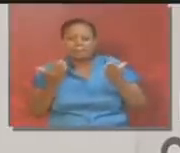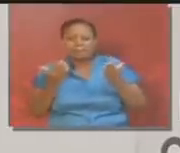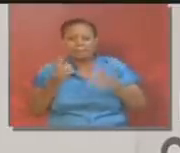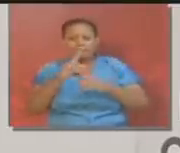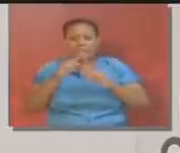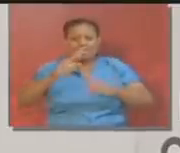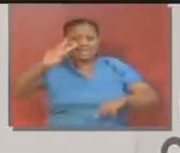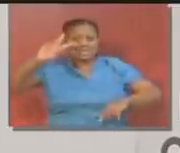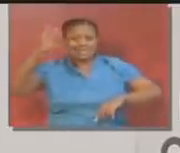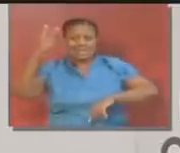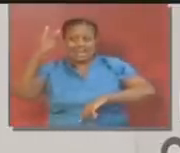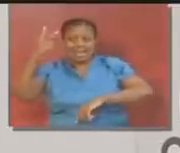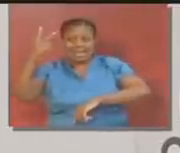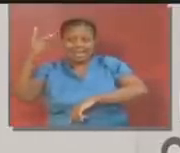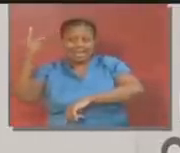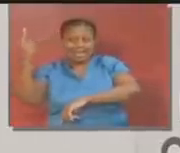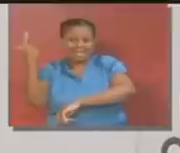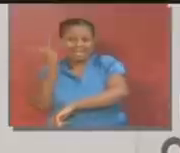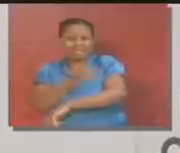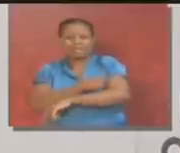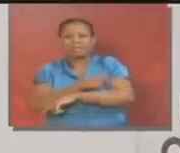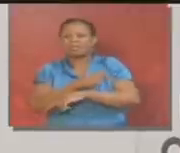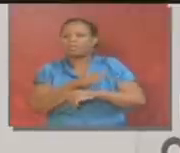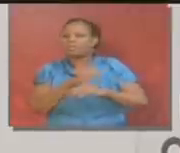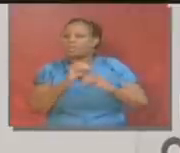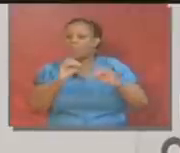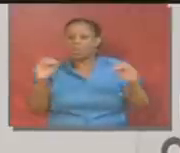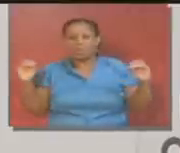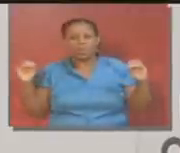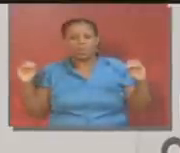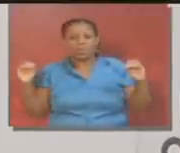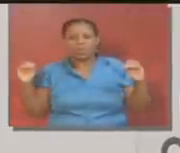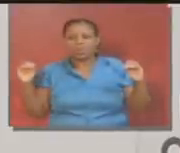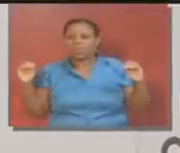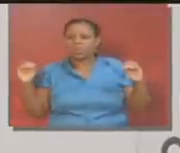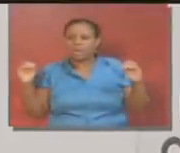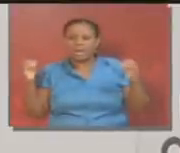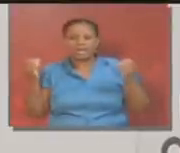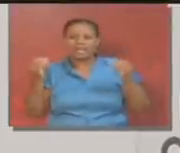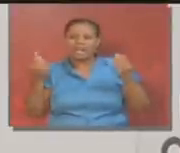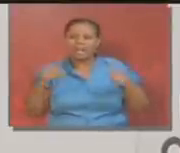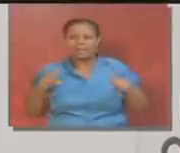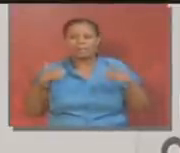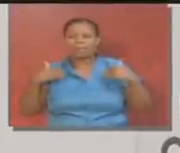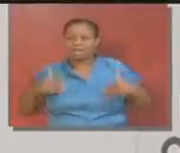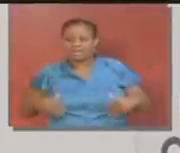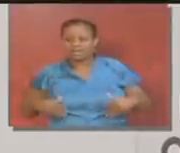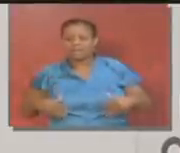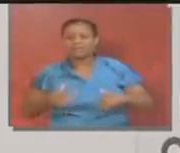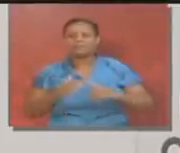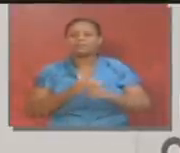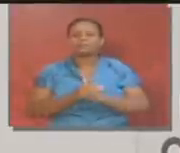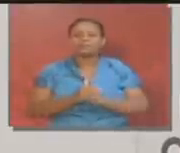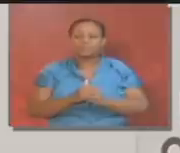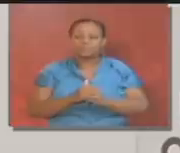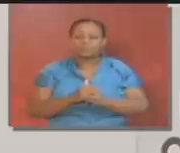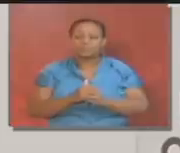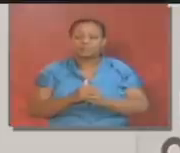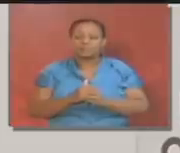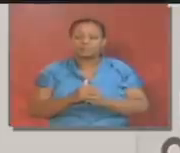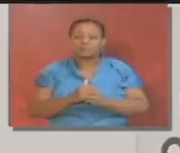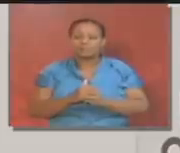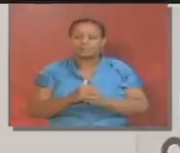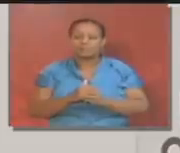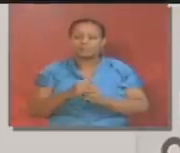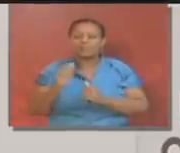of the AstraZeneca, which is great news for those who are thrilled about having vaccinations. And the other thing to think about, what